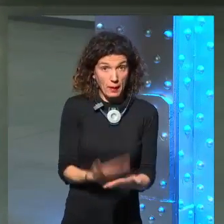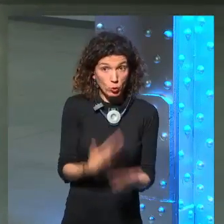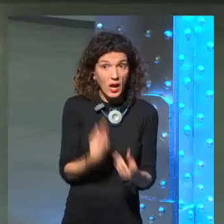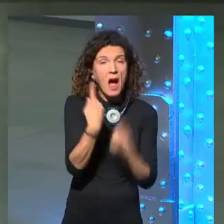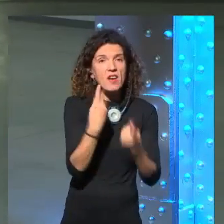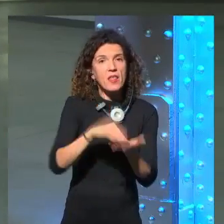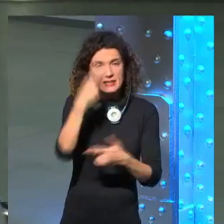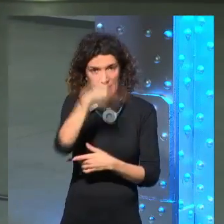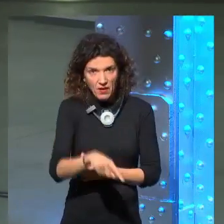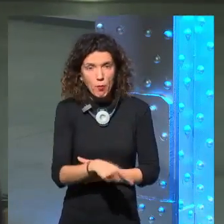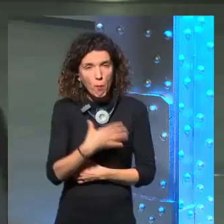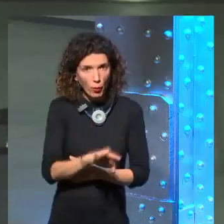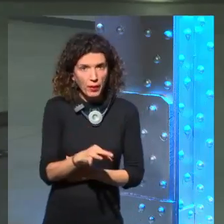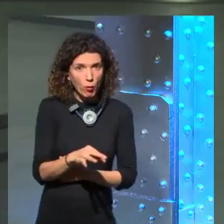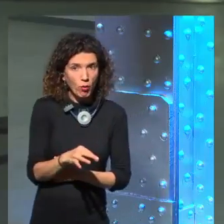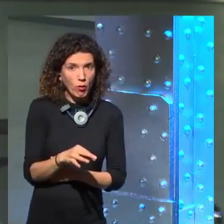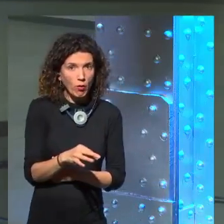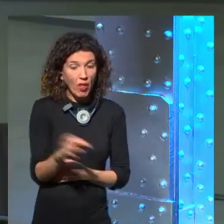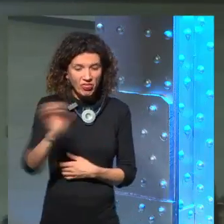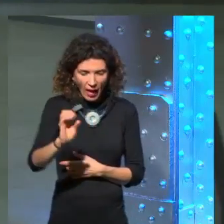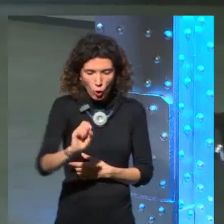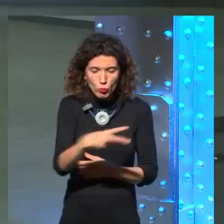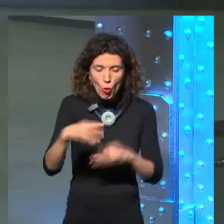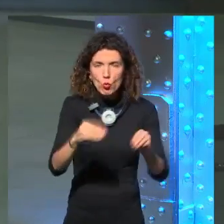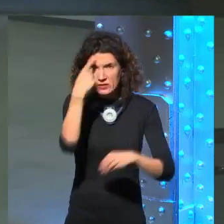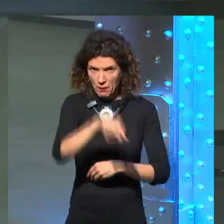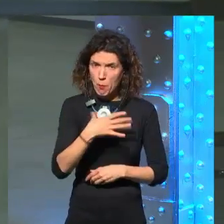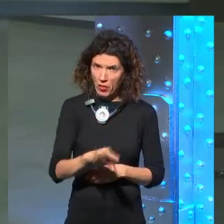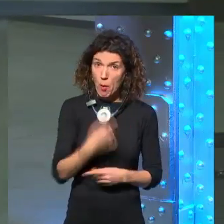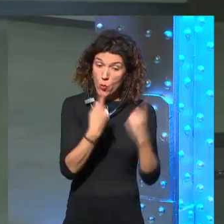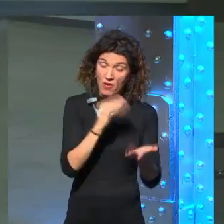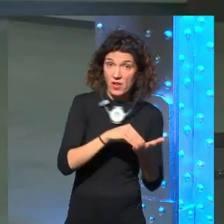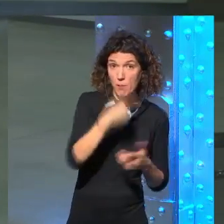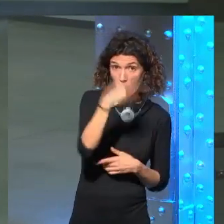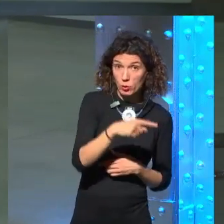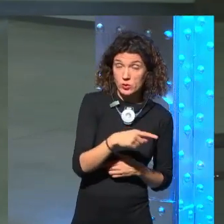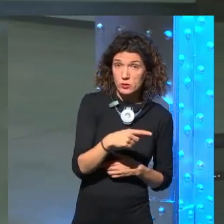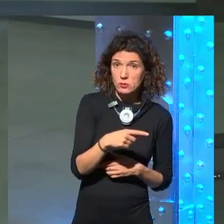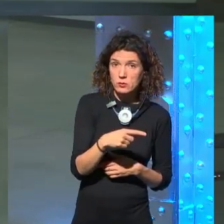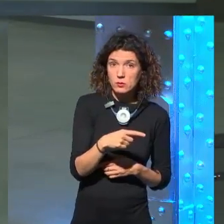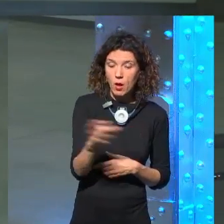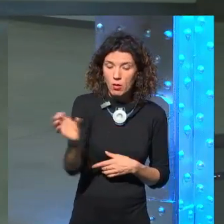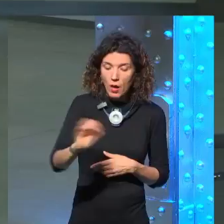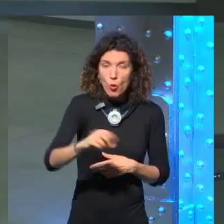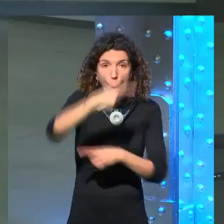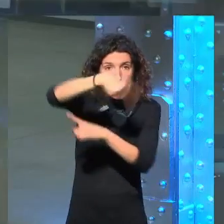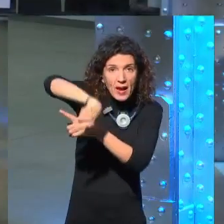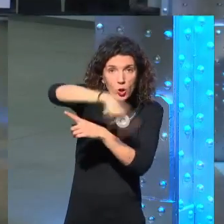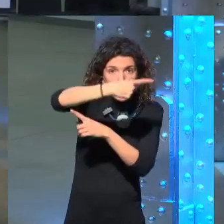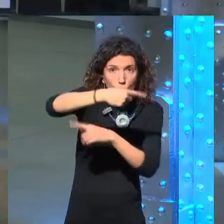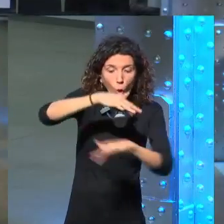do. Just like the pendulum, we can know sometimes which magnet it's going to end up at. Now, they did some